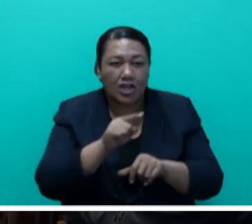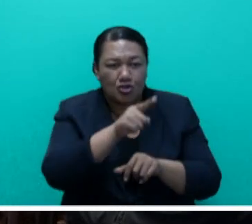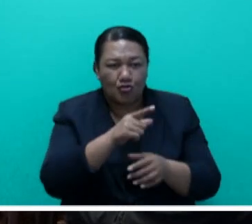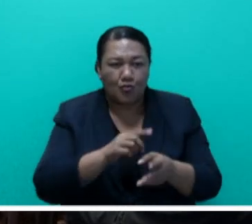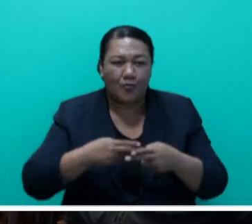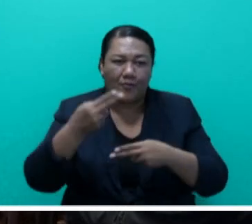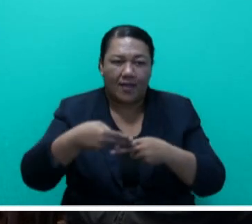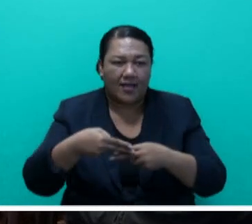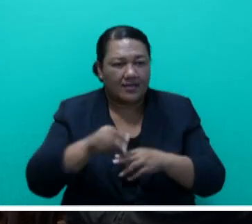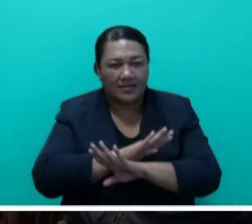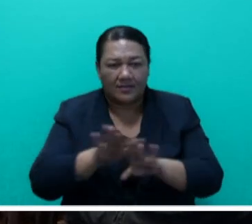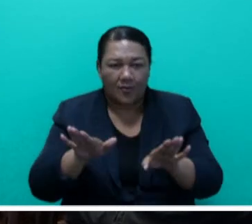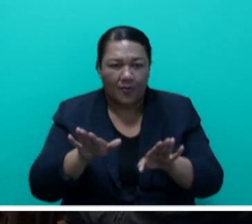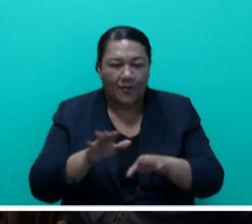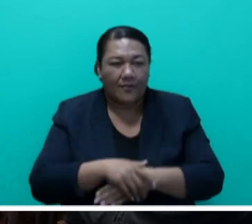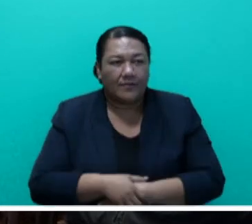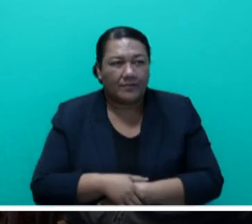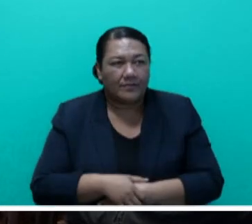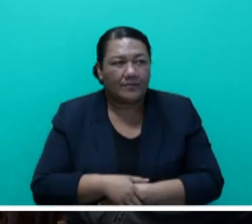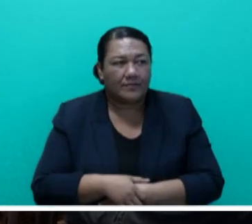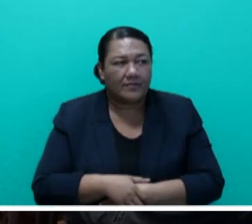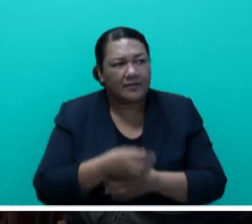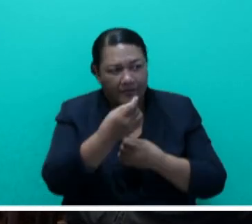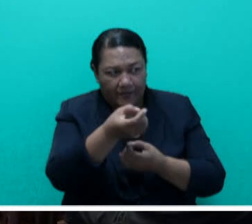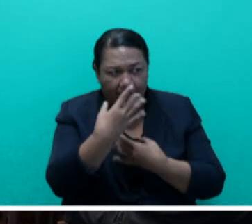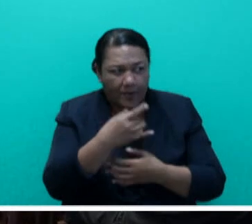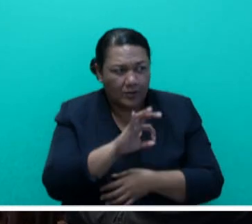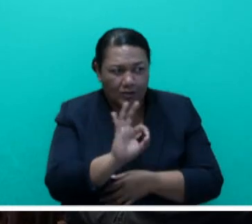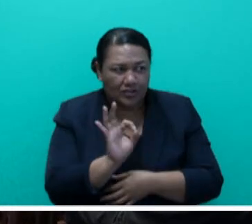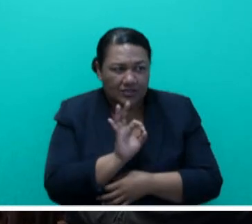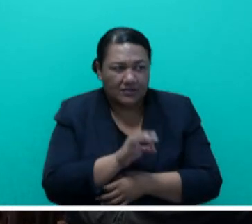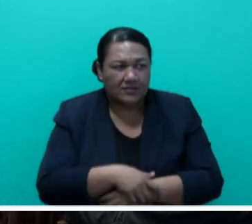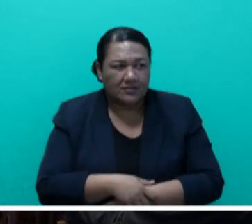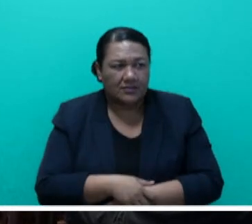sir? We've been informed about that already.